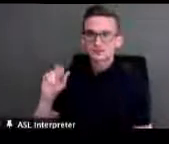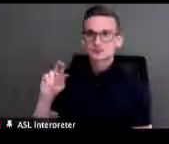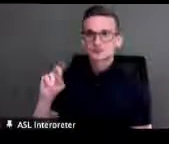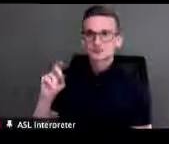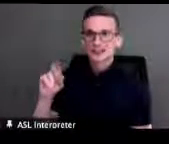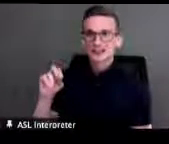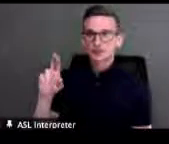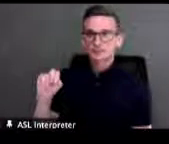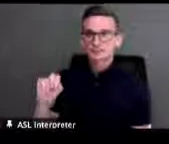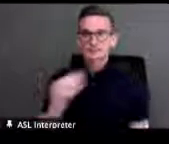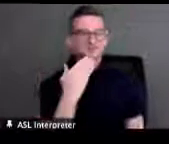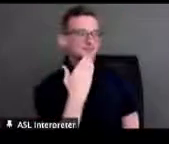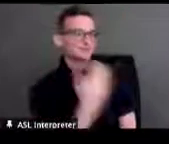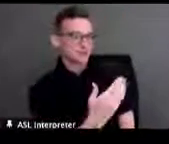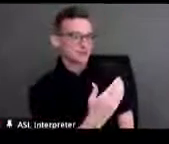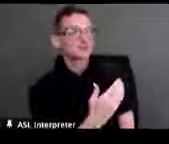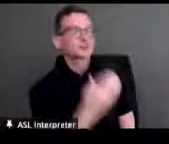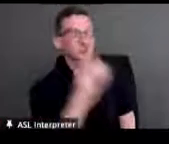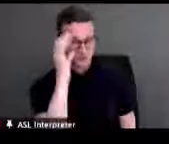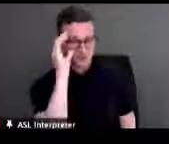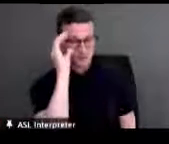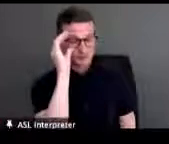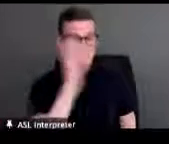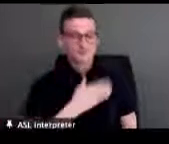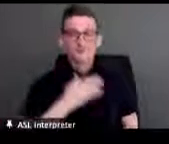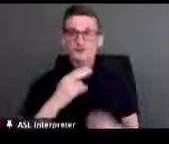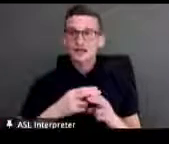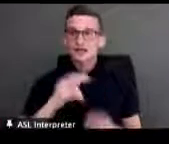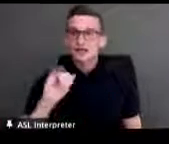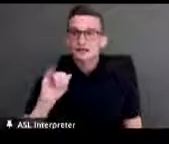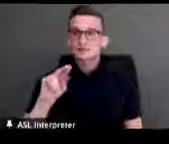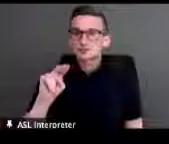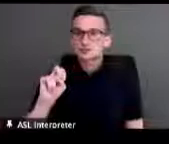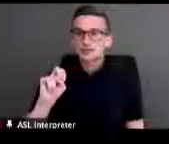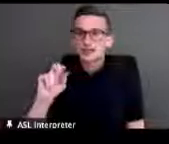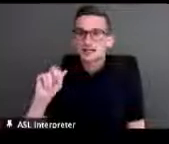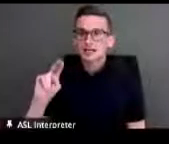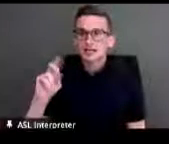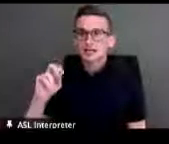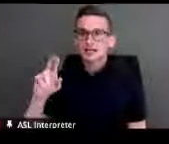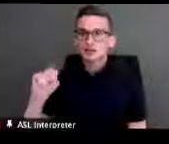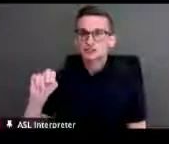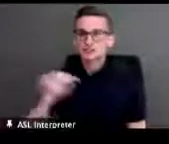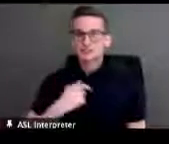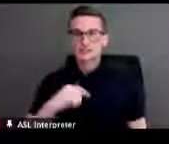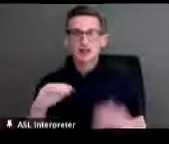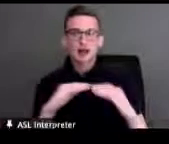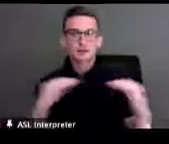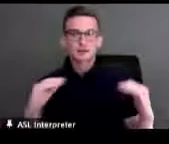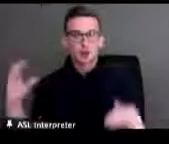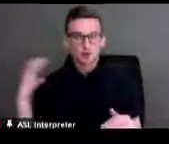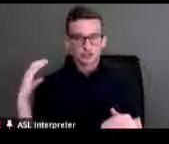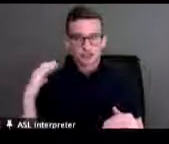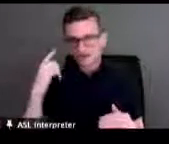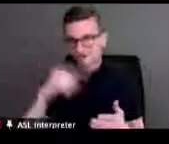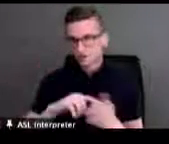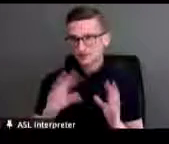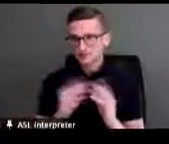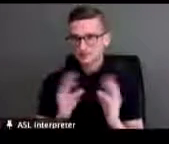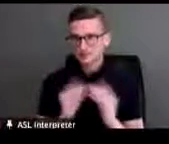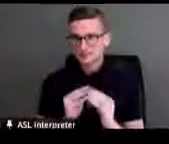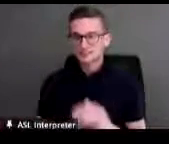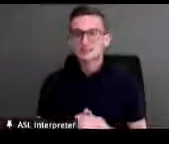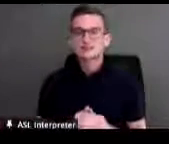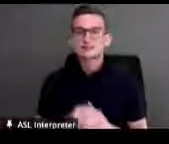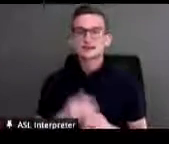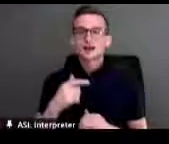Thank you, Commissioner Kutagawa. My name is Jane Anderson, and I'm going to be co-chairing this meeting today. And I'm coming to you